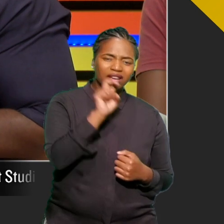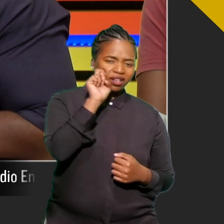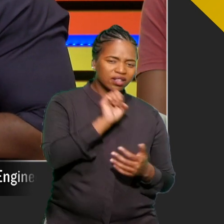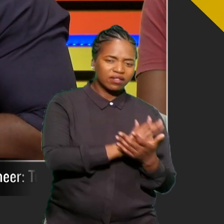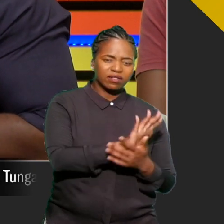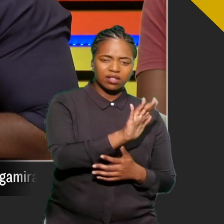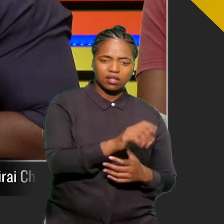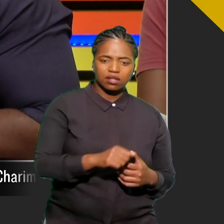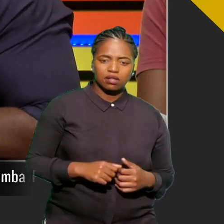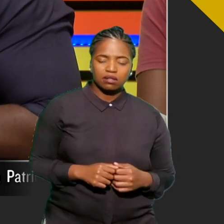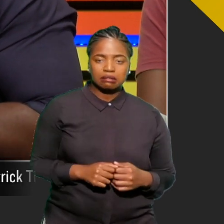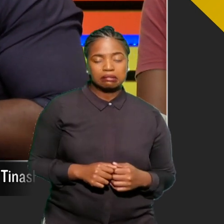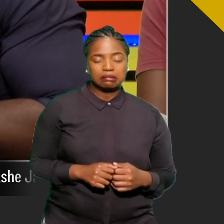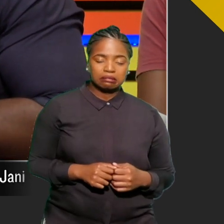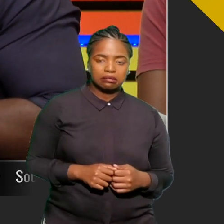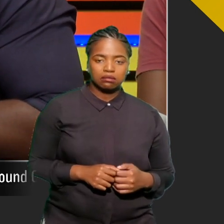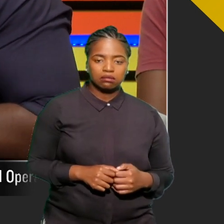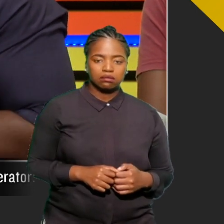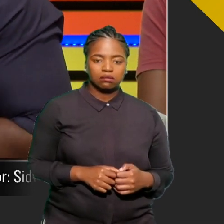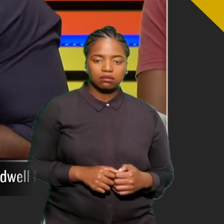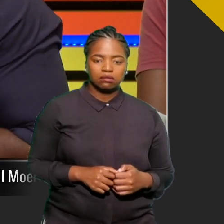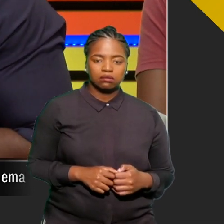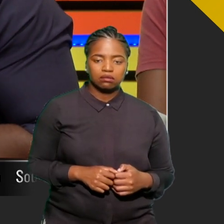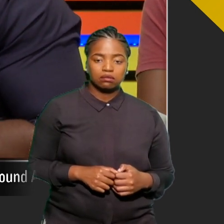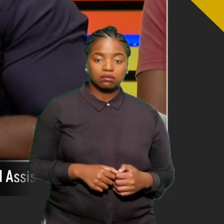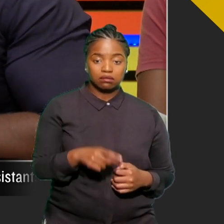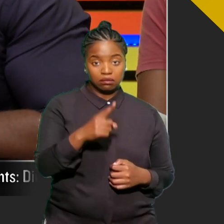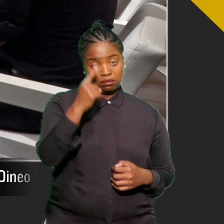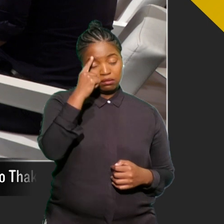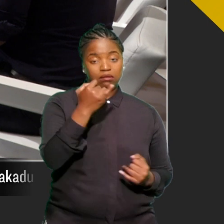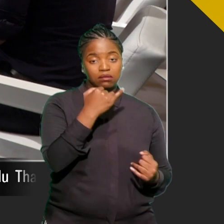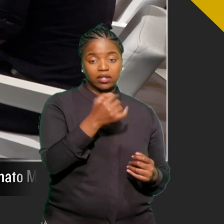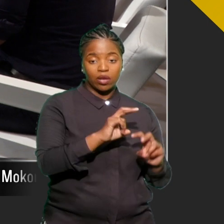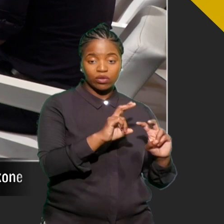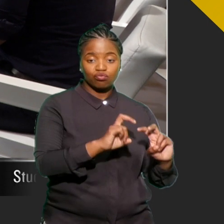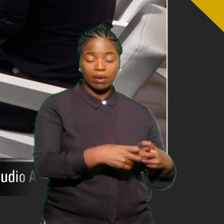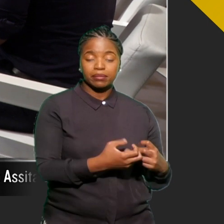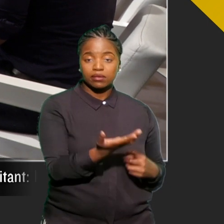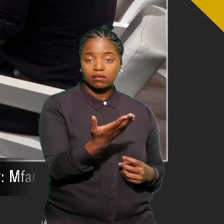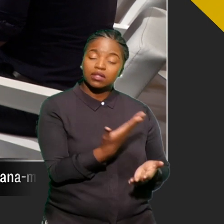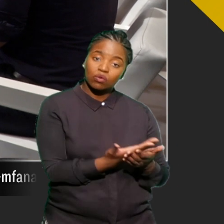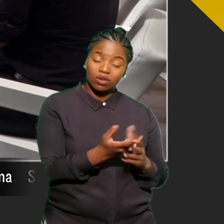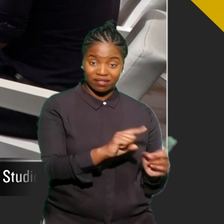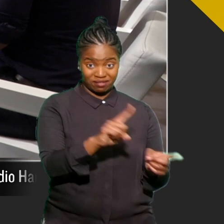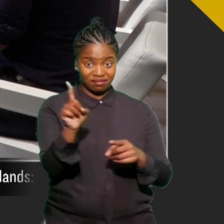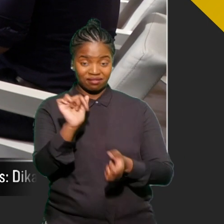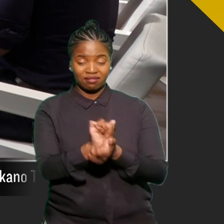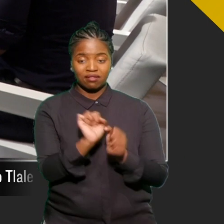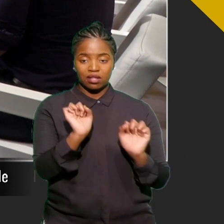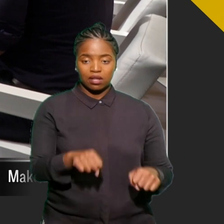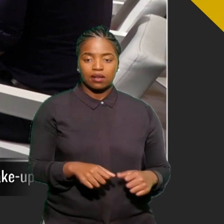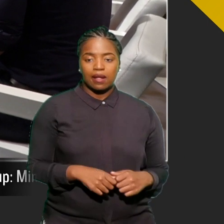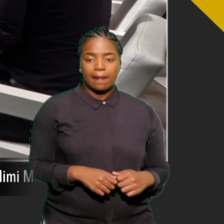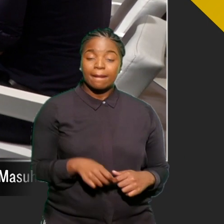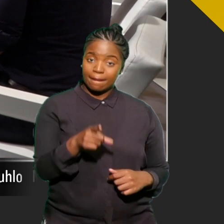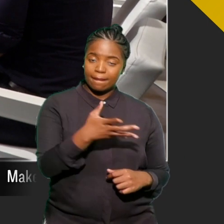15. Yeah, around there. Okay. Statutory rape, do you know that it's something that could have gone in that direction? Yeah, that's